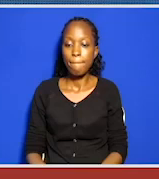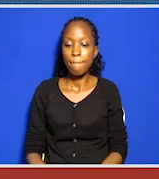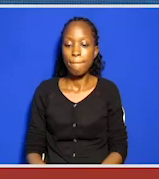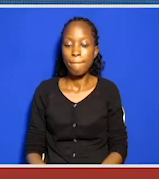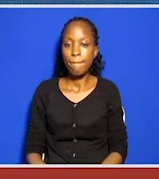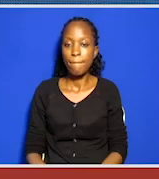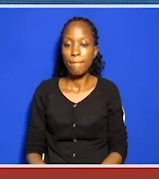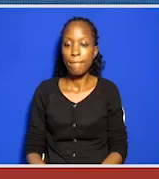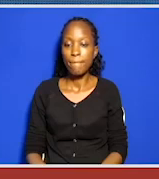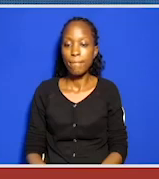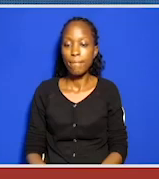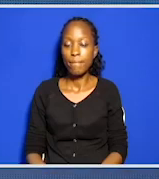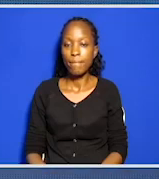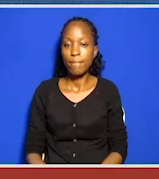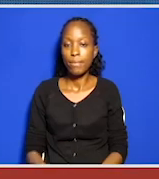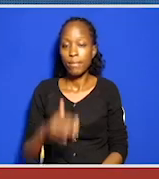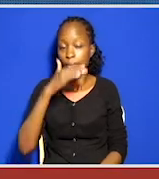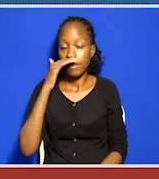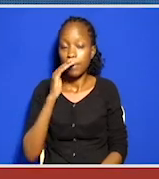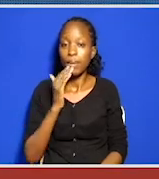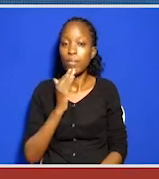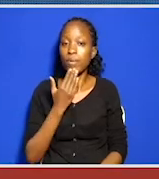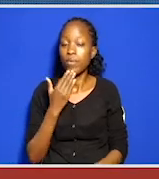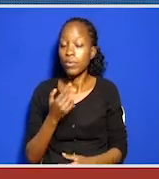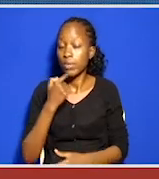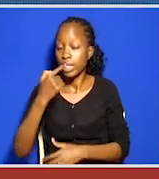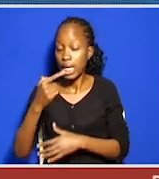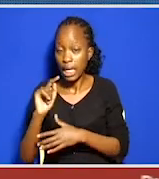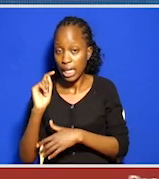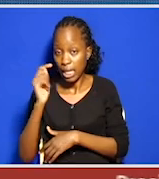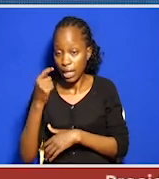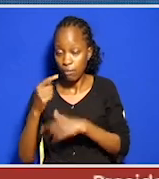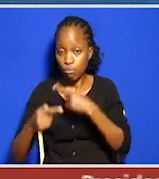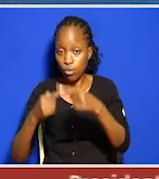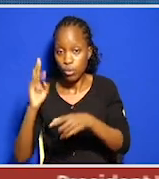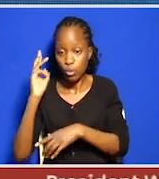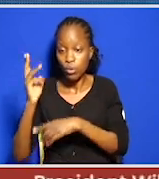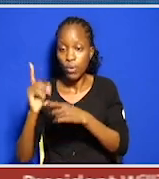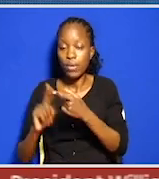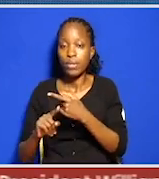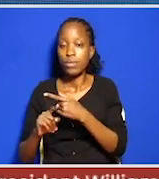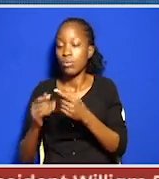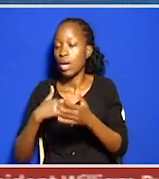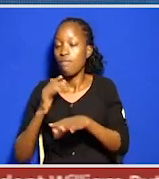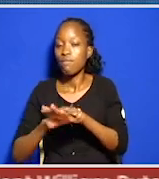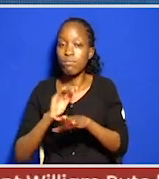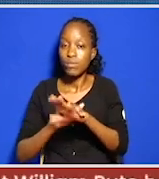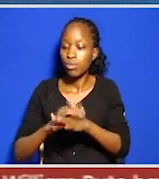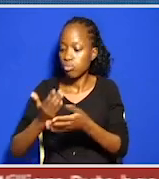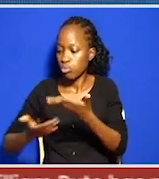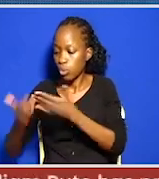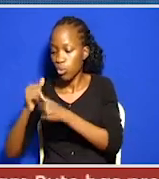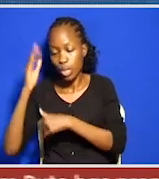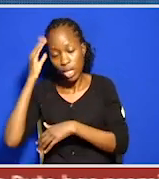Moving on, Prime Cabinet Secretary Musalia Mudavadi has said that Kenya will continue fostering good relations with Somalia in